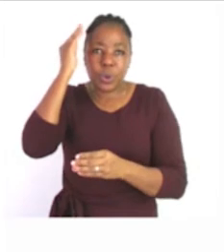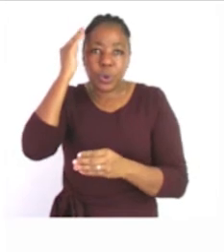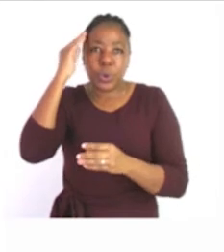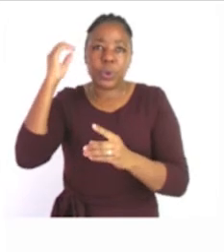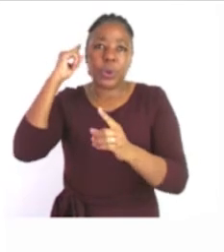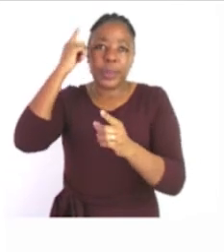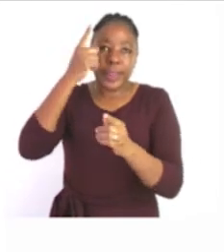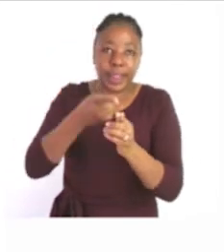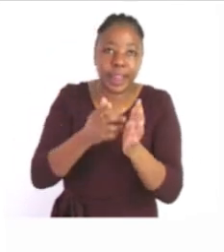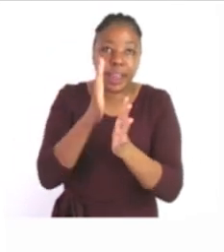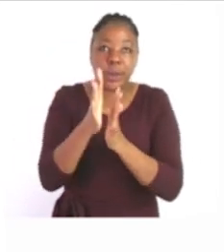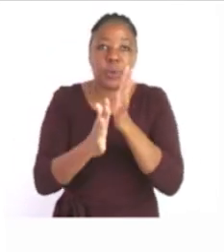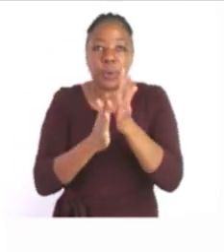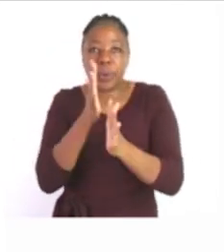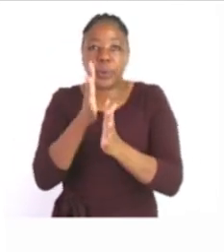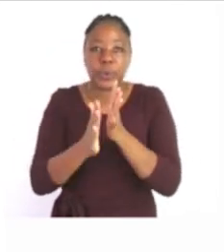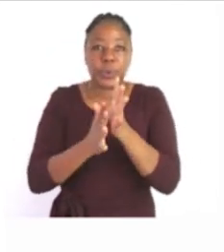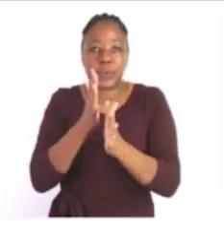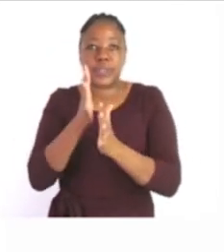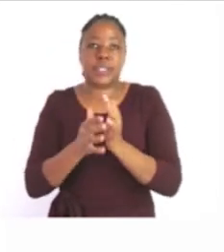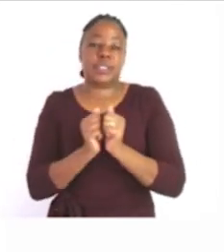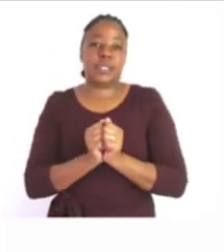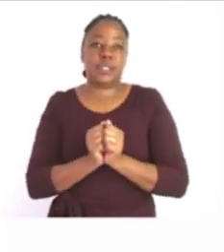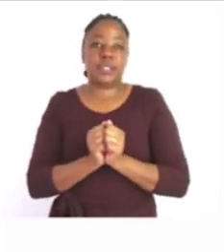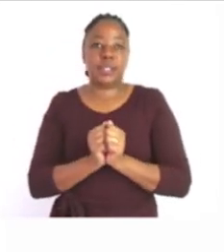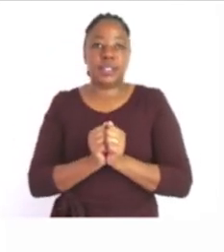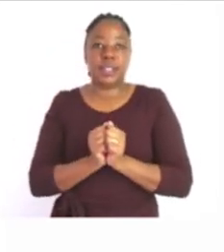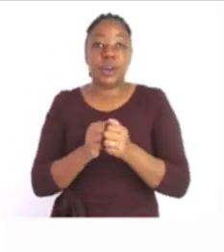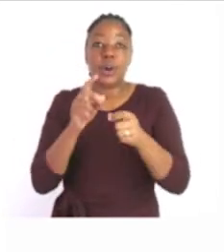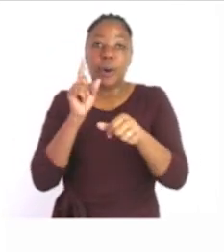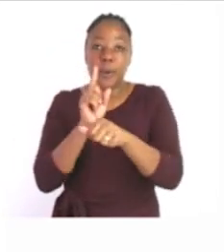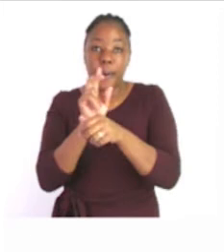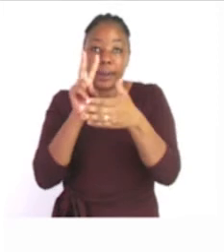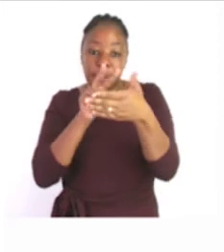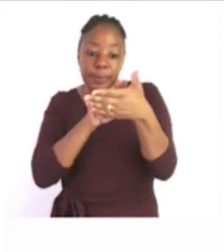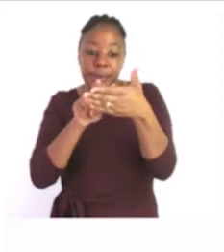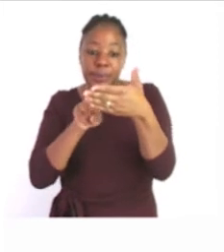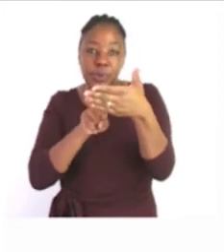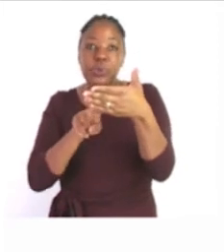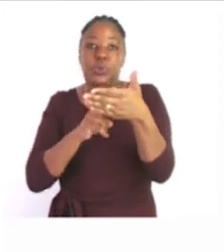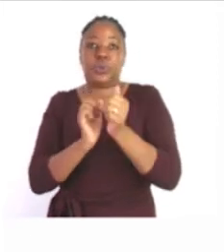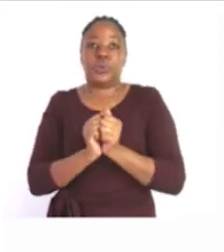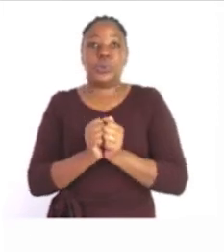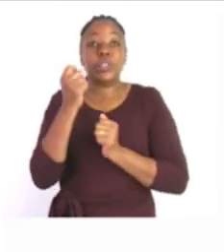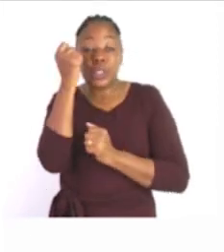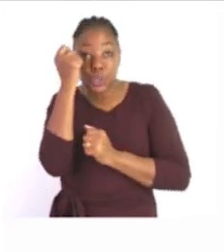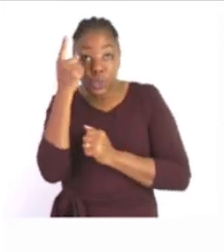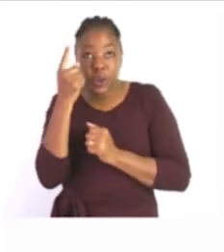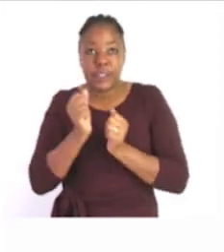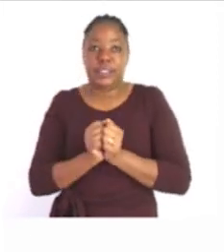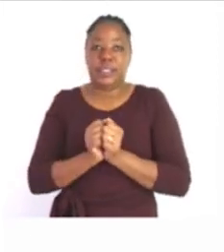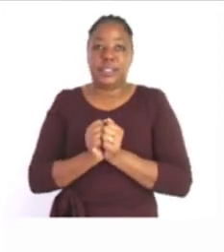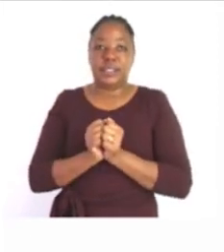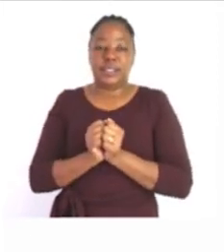and you are going to listen. So I am going to read it twice, and then you